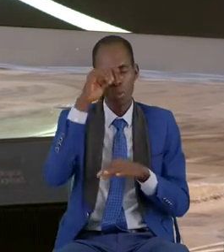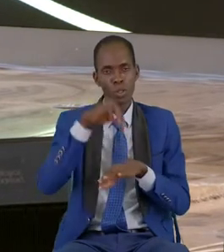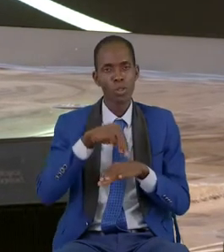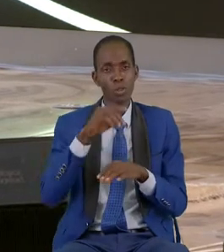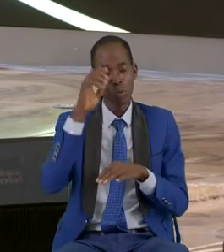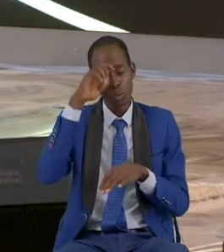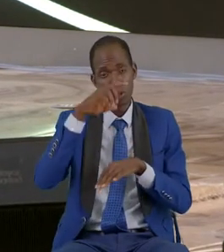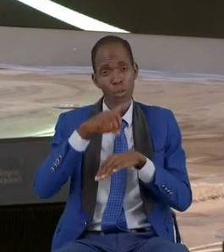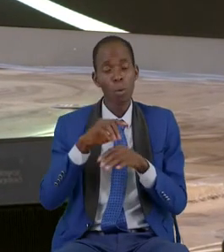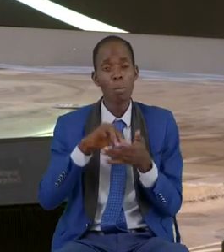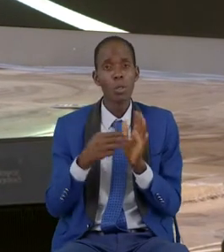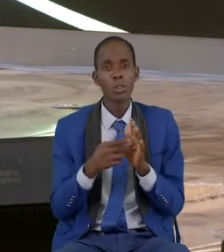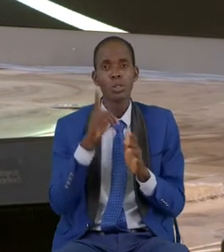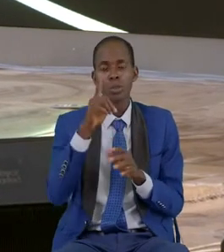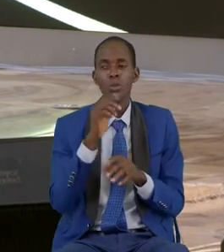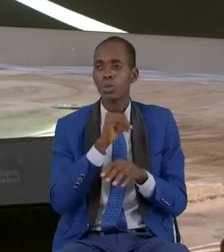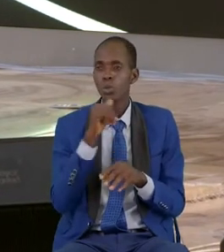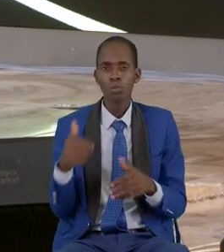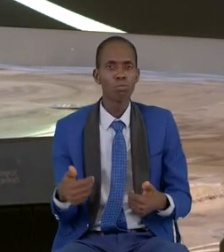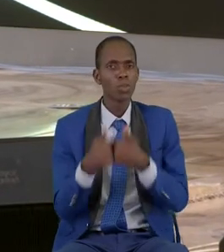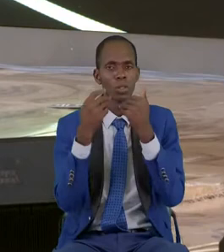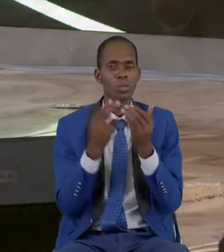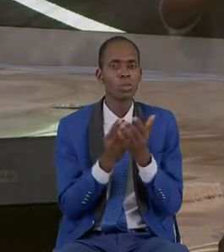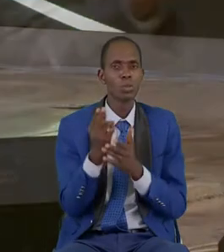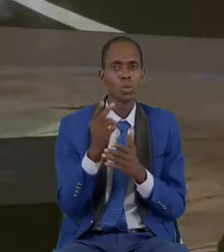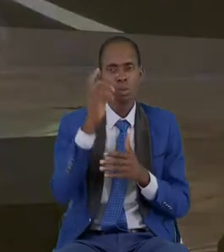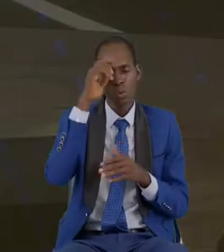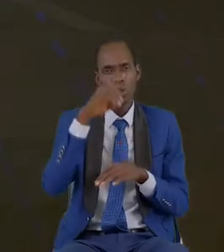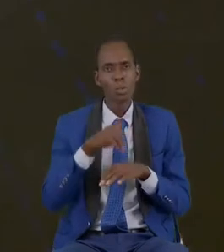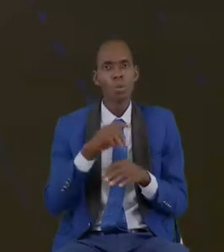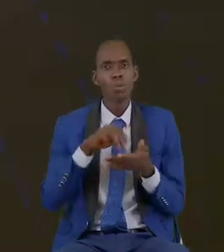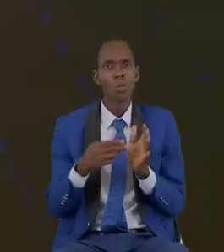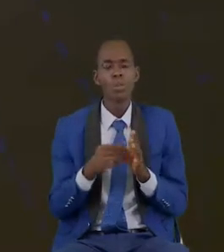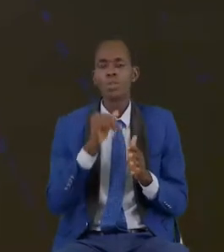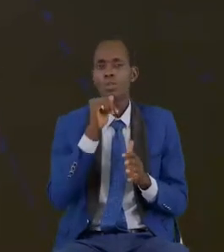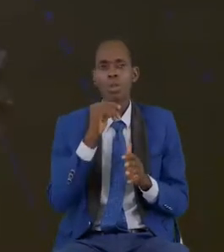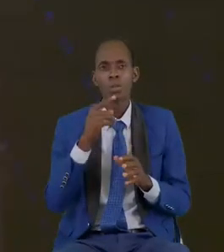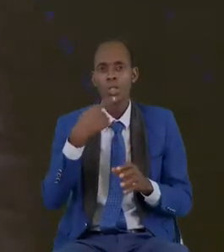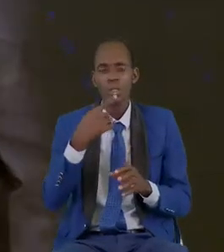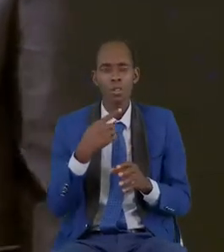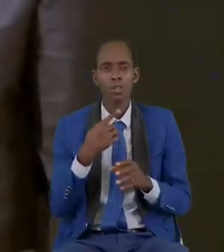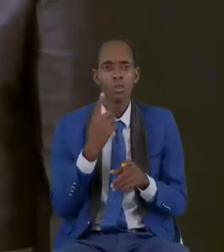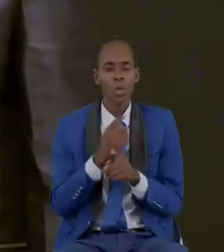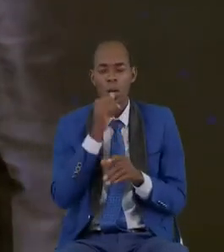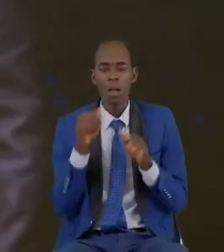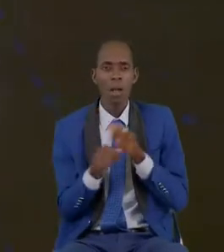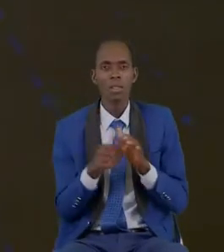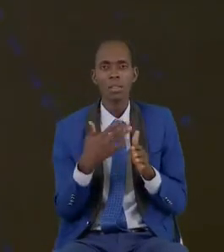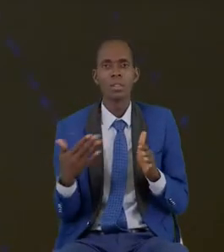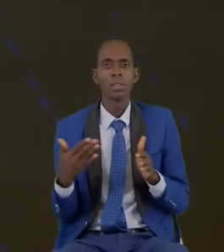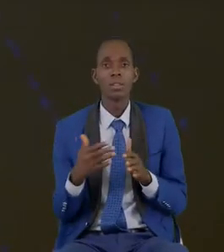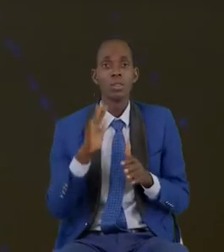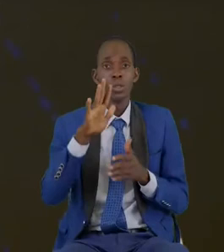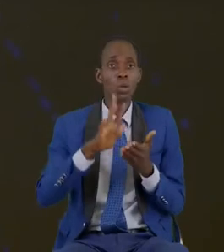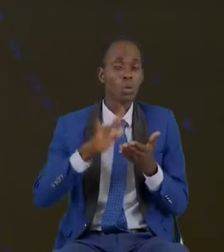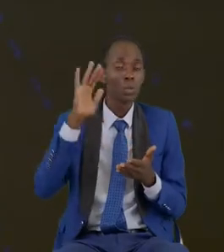not confronting error. Wisdom is not speaking when we ought to speak out. Your glorying is not good.